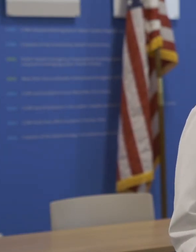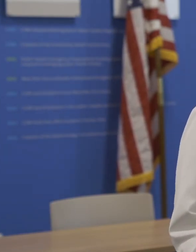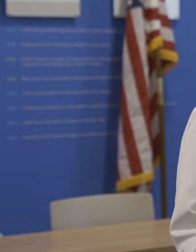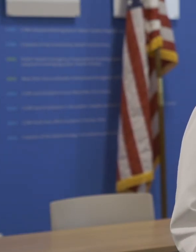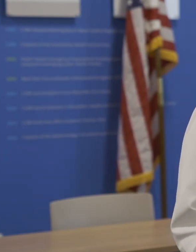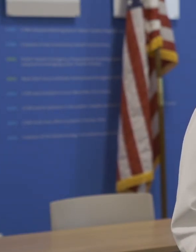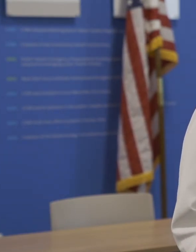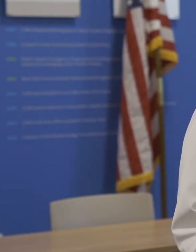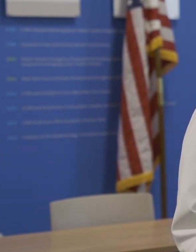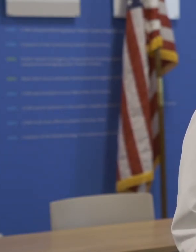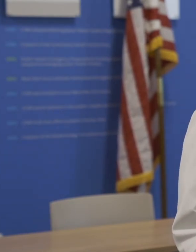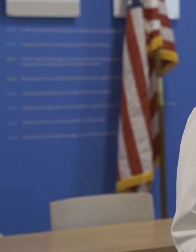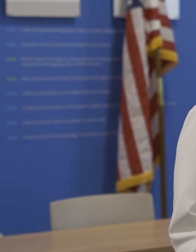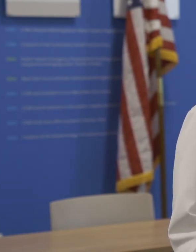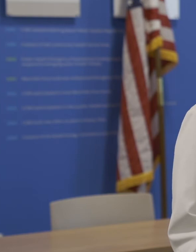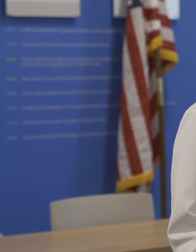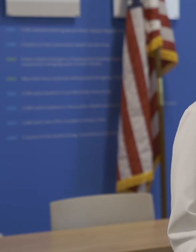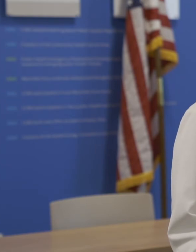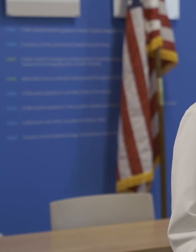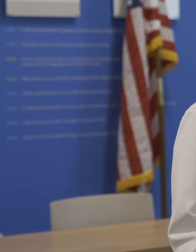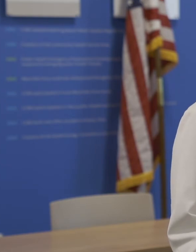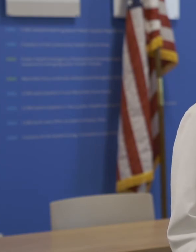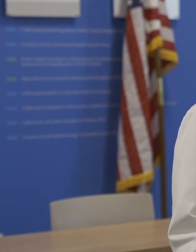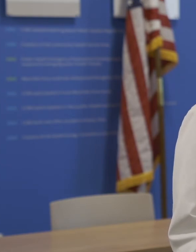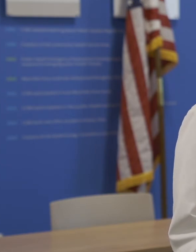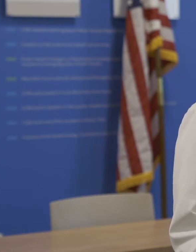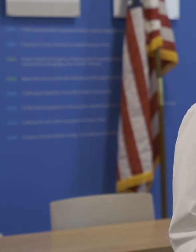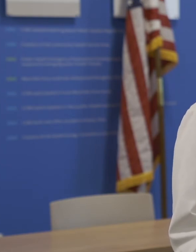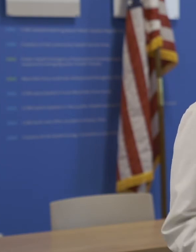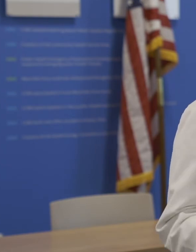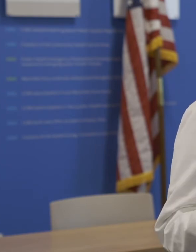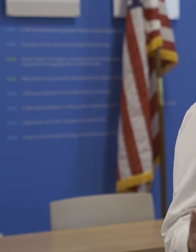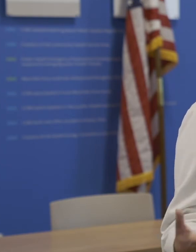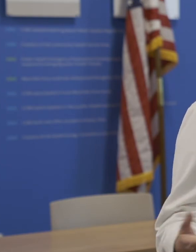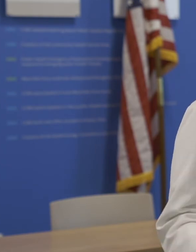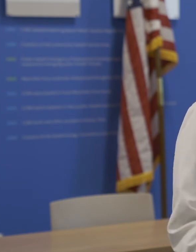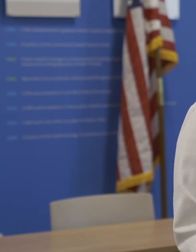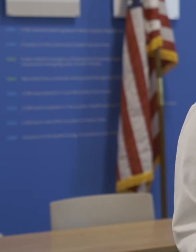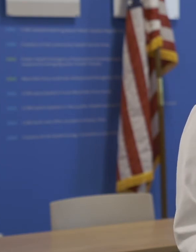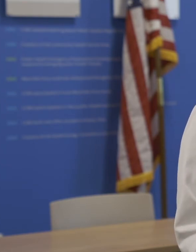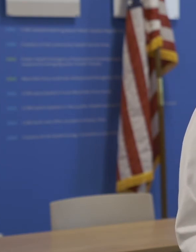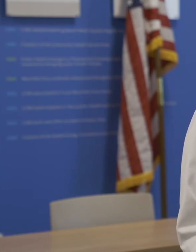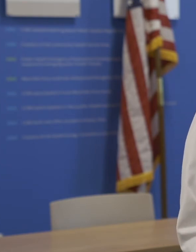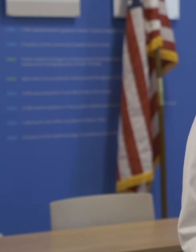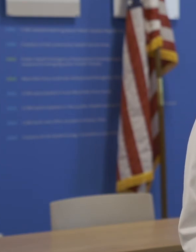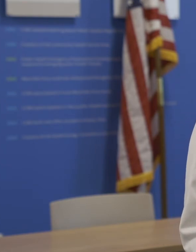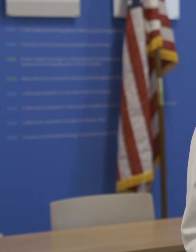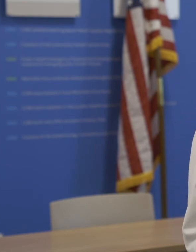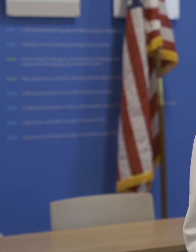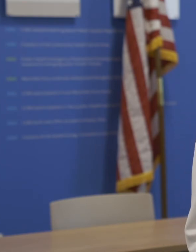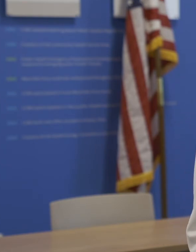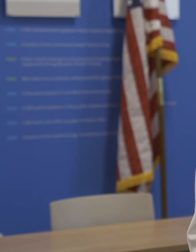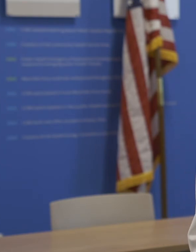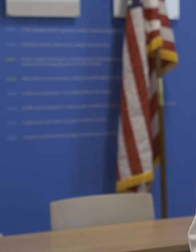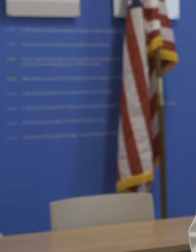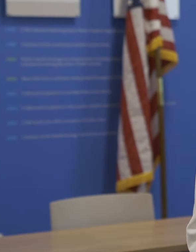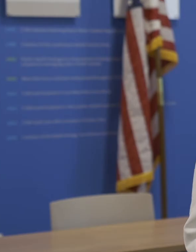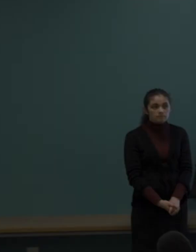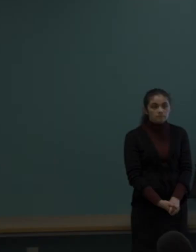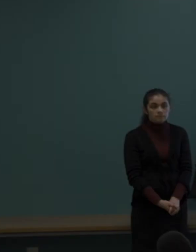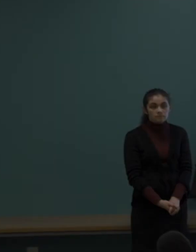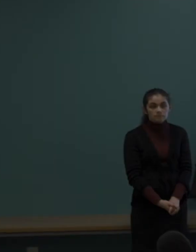we're trying to get into a routine to give you everything that we can so that you can report as completely as possible to all of your